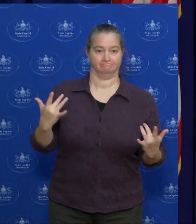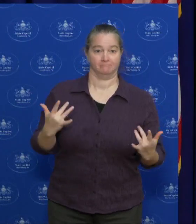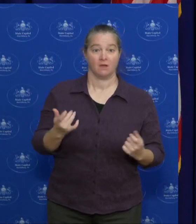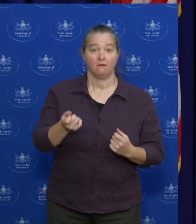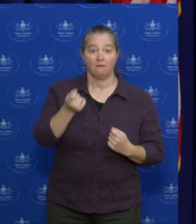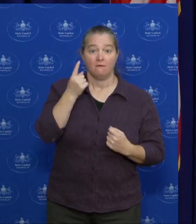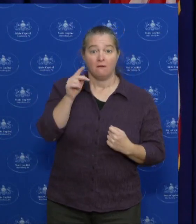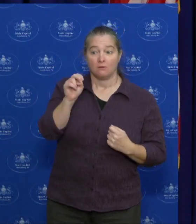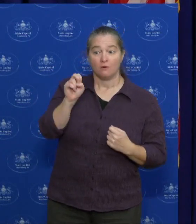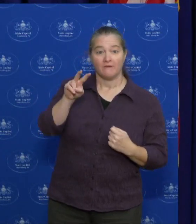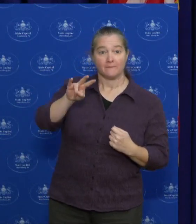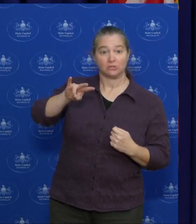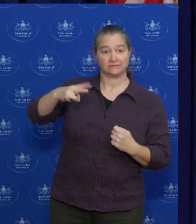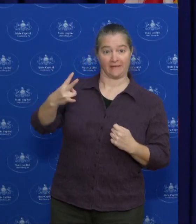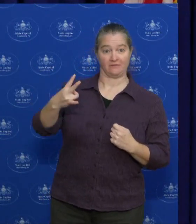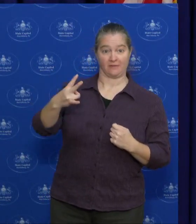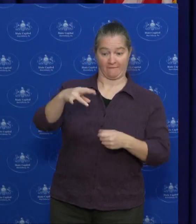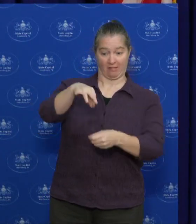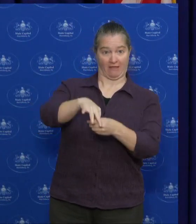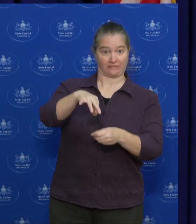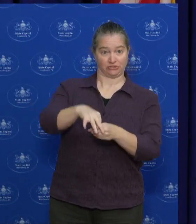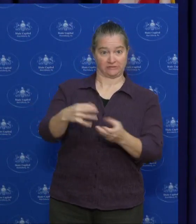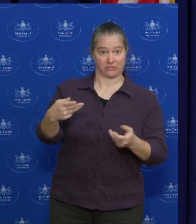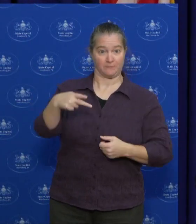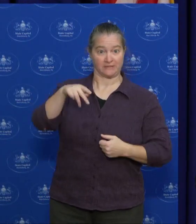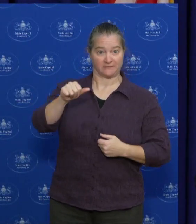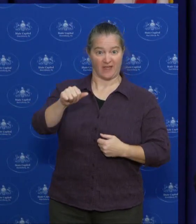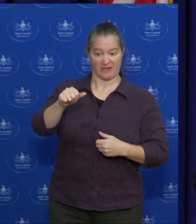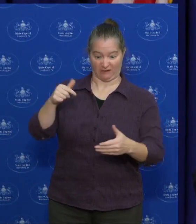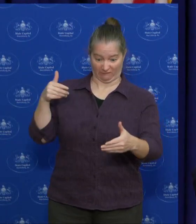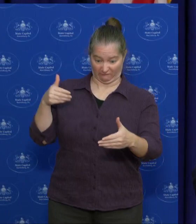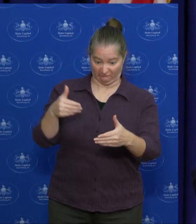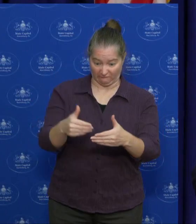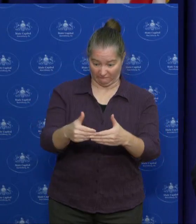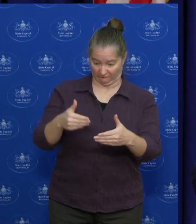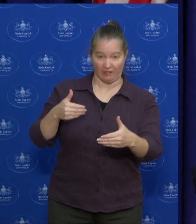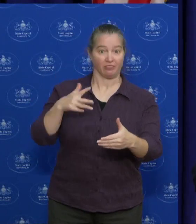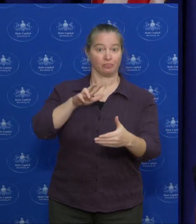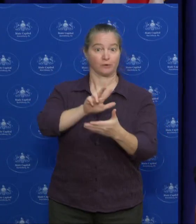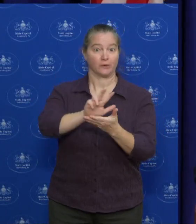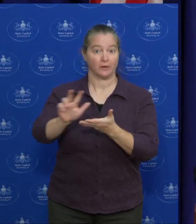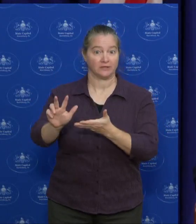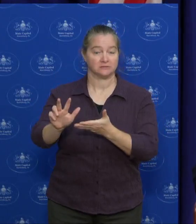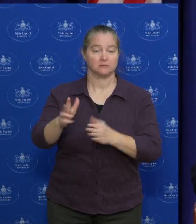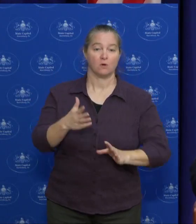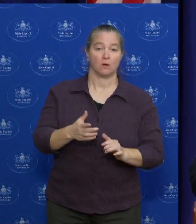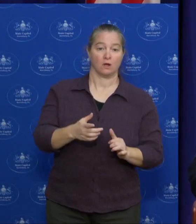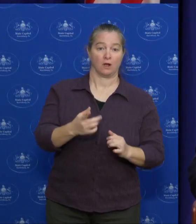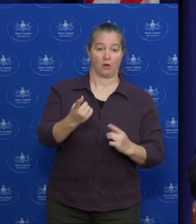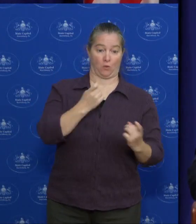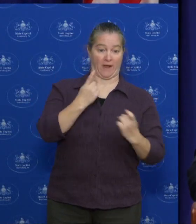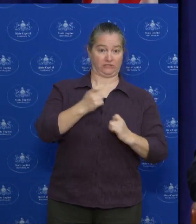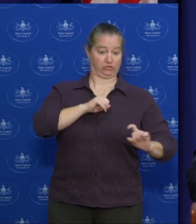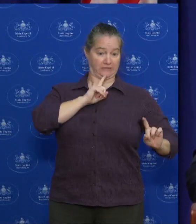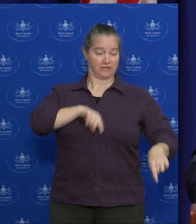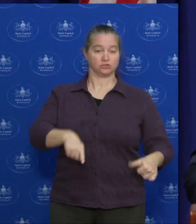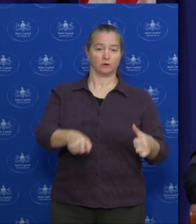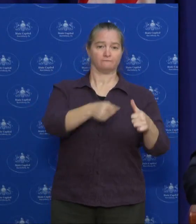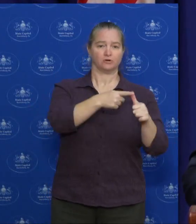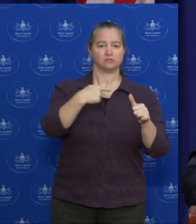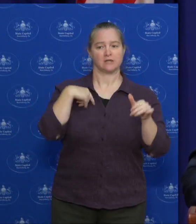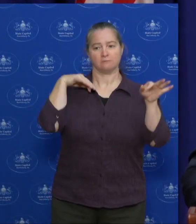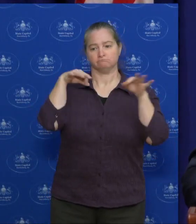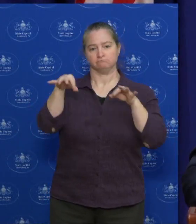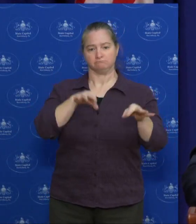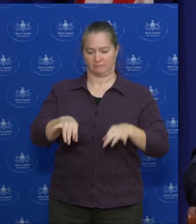7th municipal election in Pennsylvania. Before answering any questions, I want to take a few moments to discuss the importance of